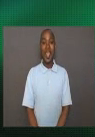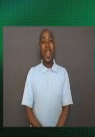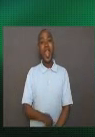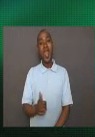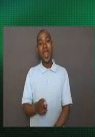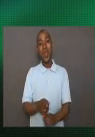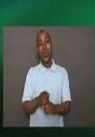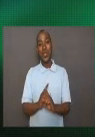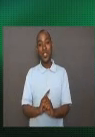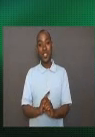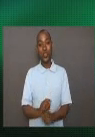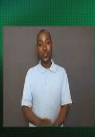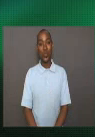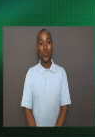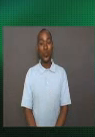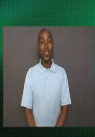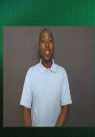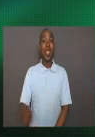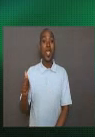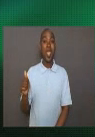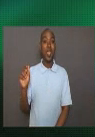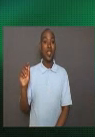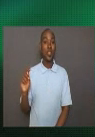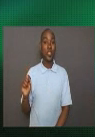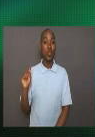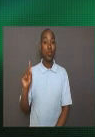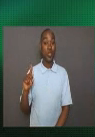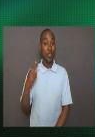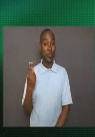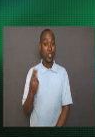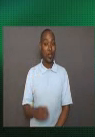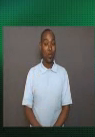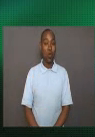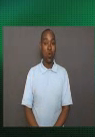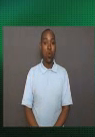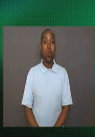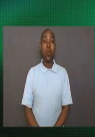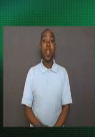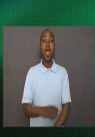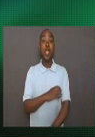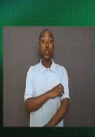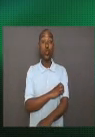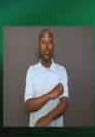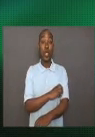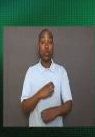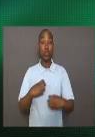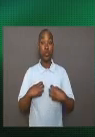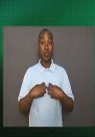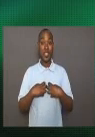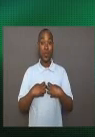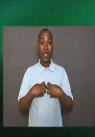You could have also said that ATP is used for muscle